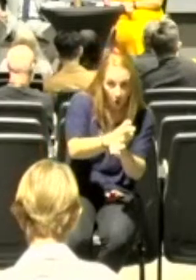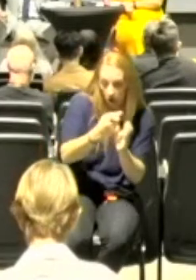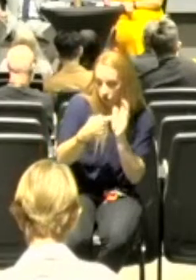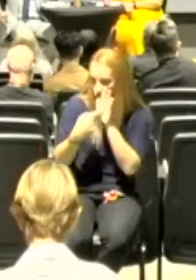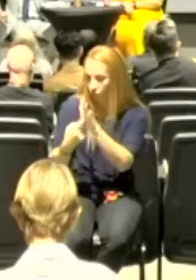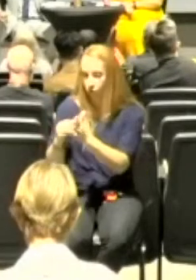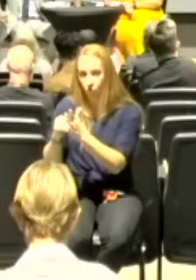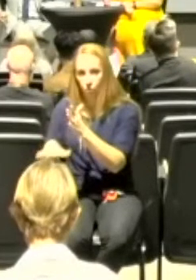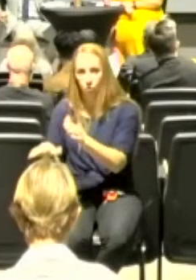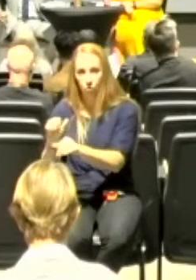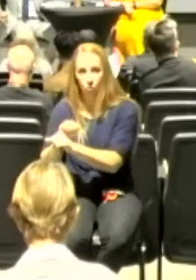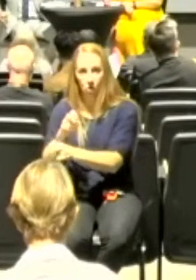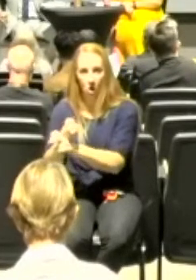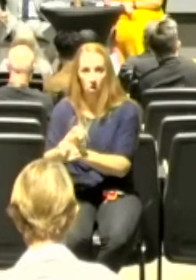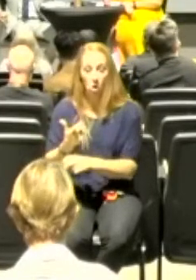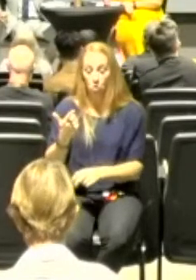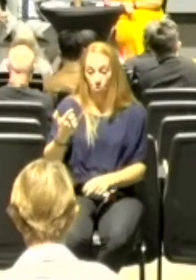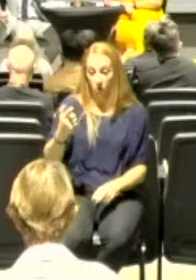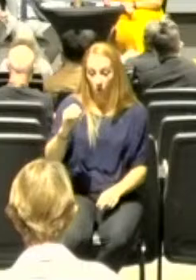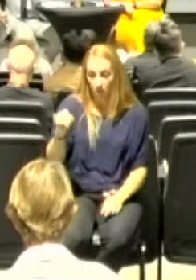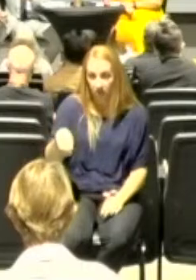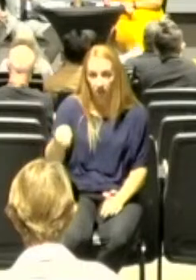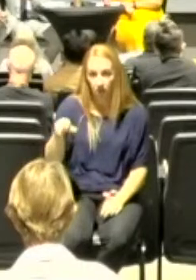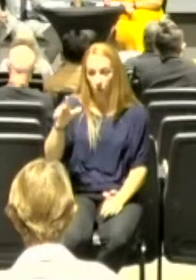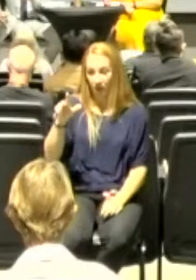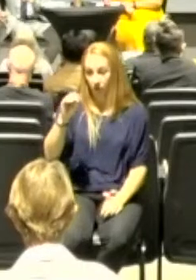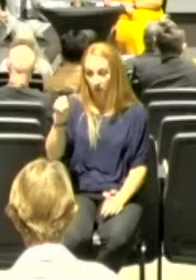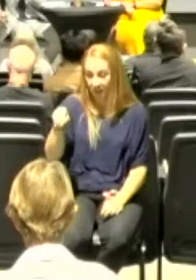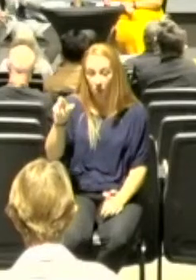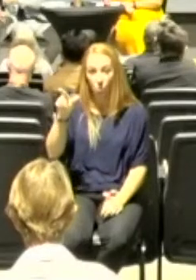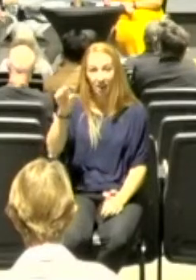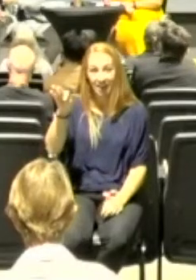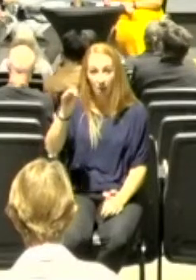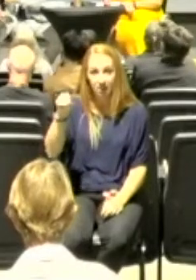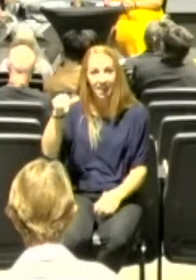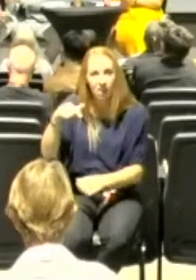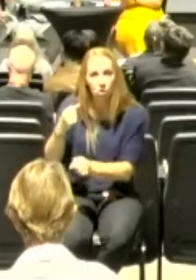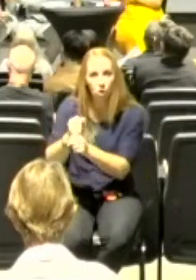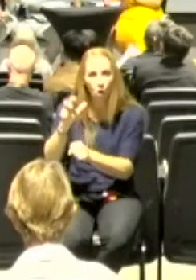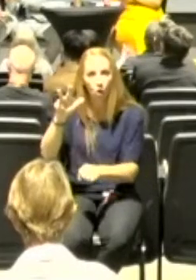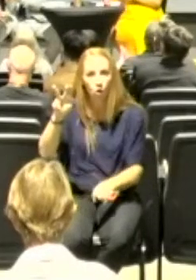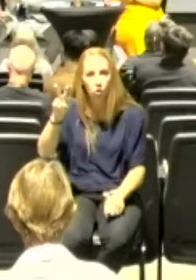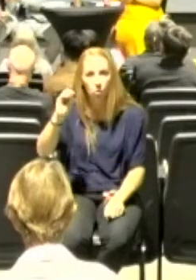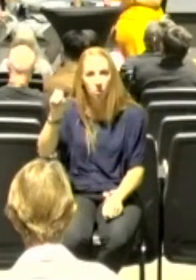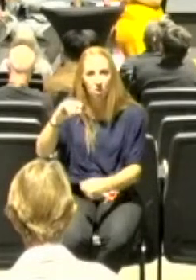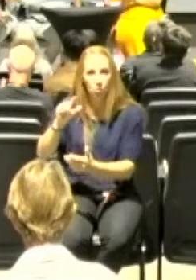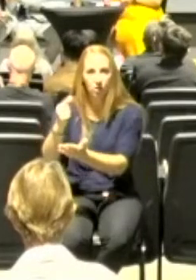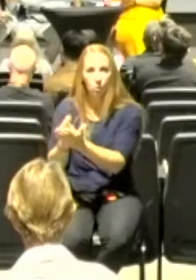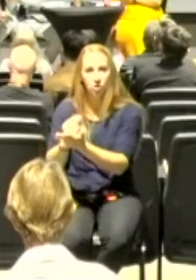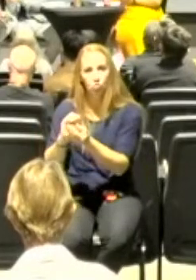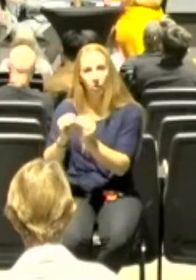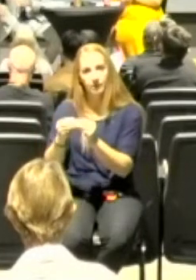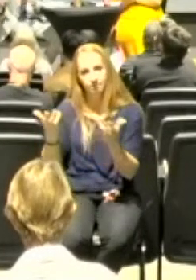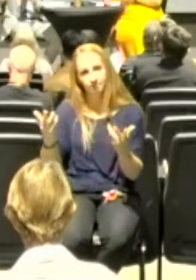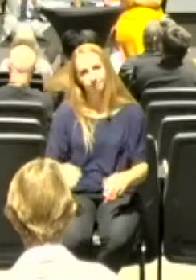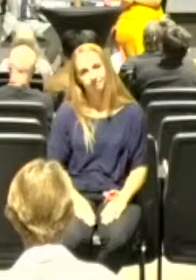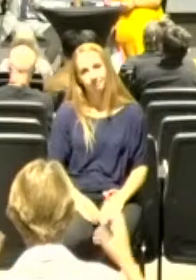gone from 21% to 23% to 29%. To this year, 32% graduation rate for our students.